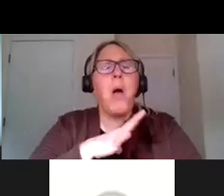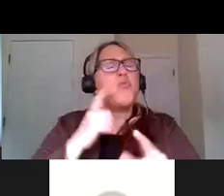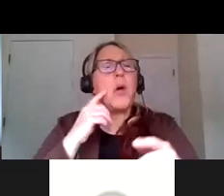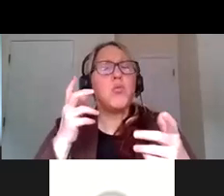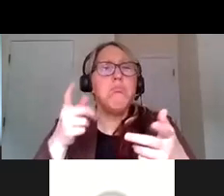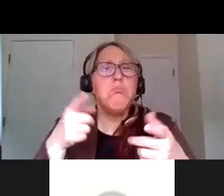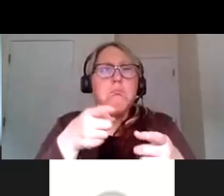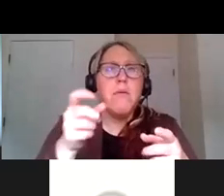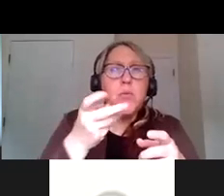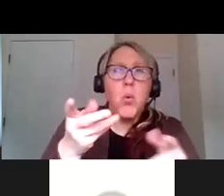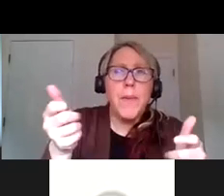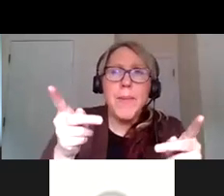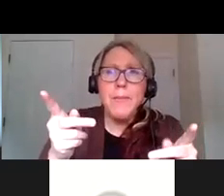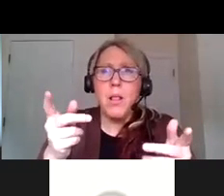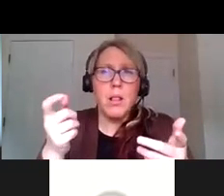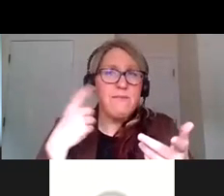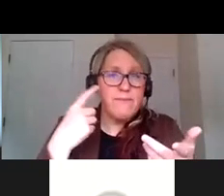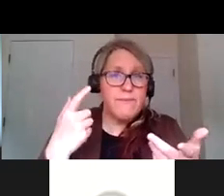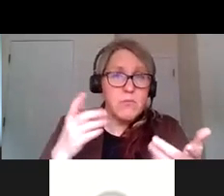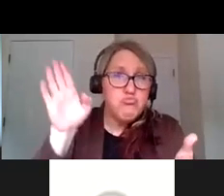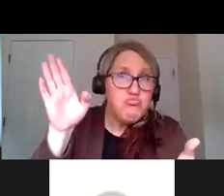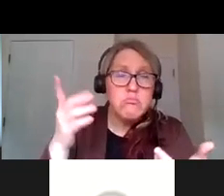a few other people, if possible.